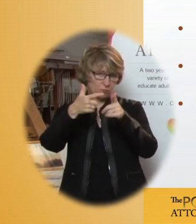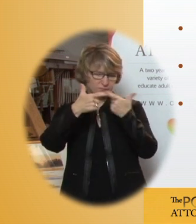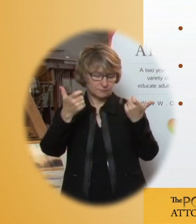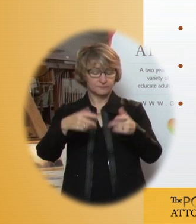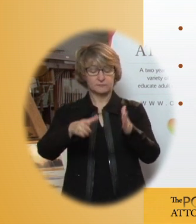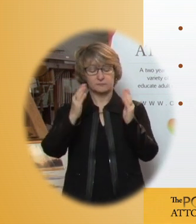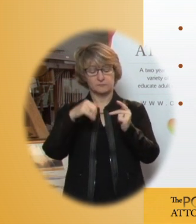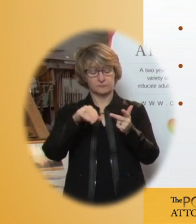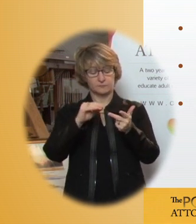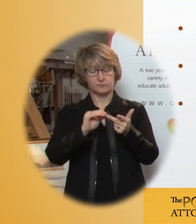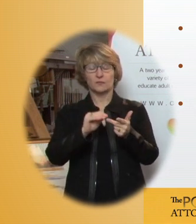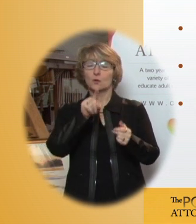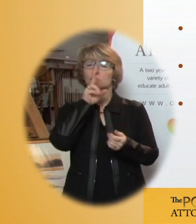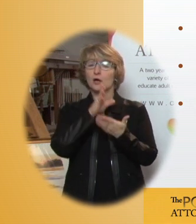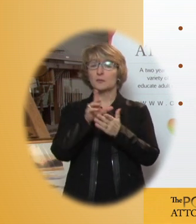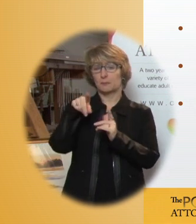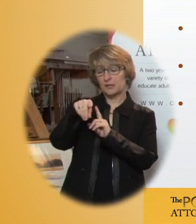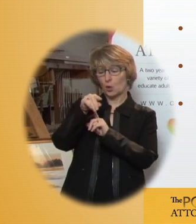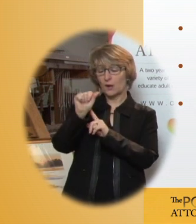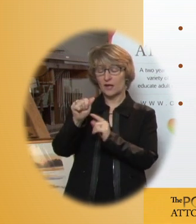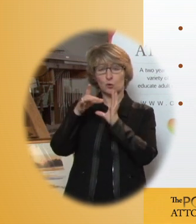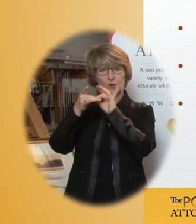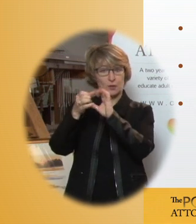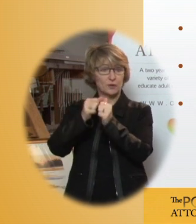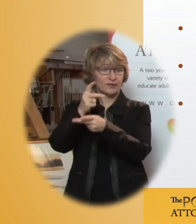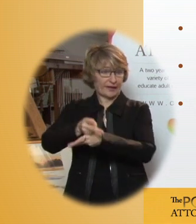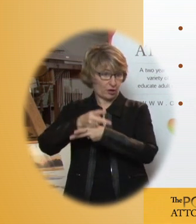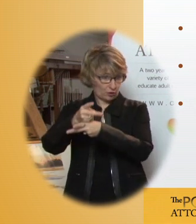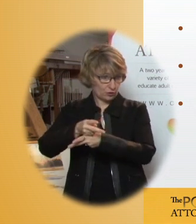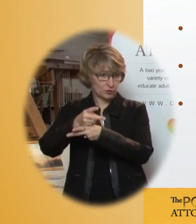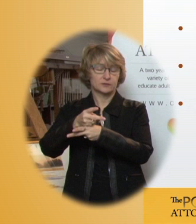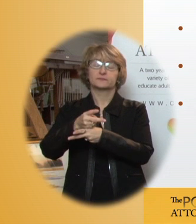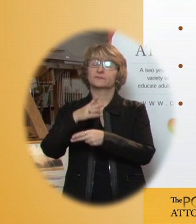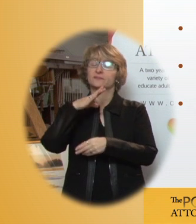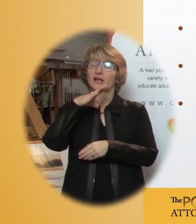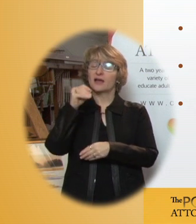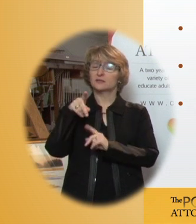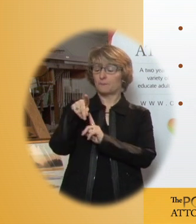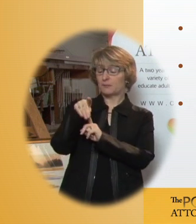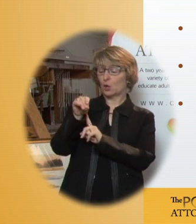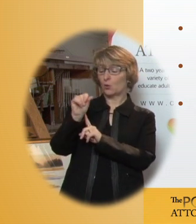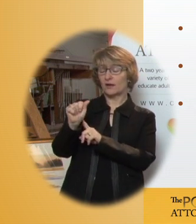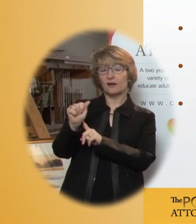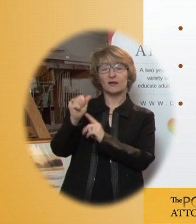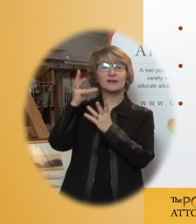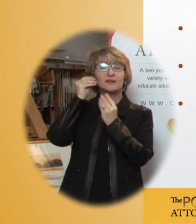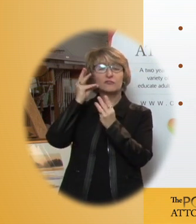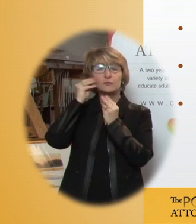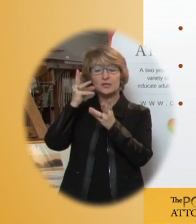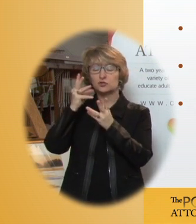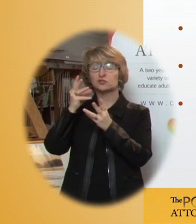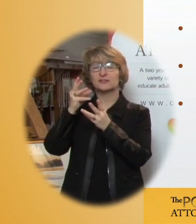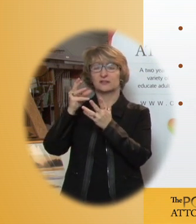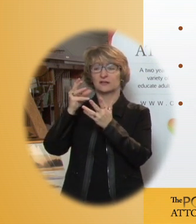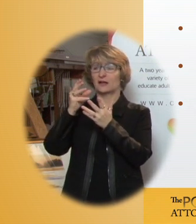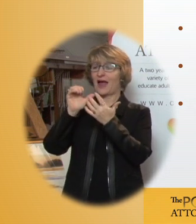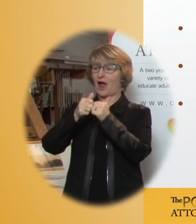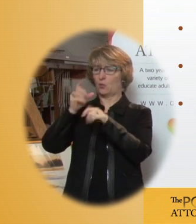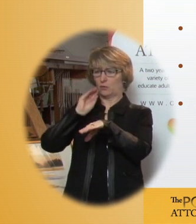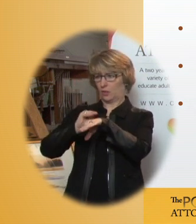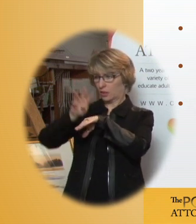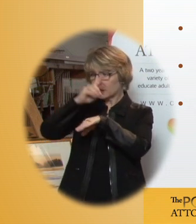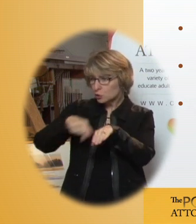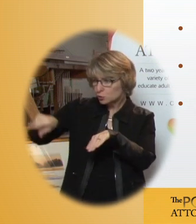going to cover power of attorney relating to care and the power of attorney information and how it affects your